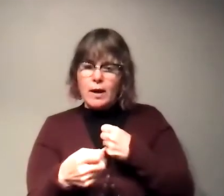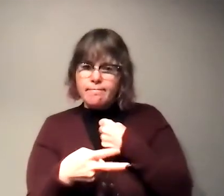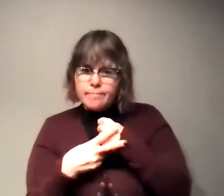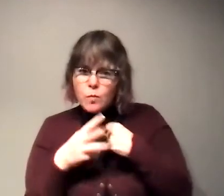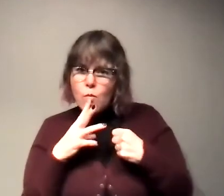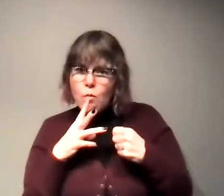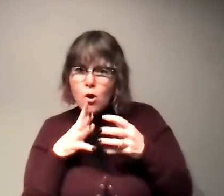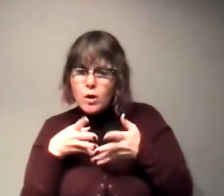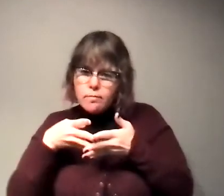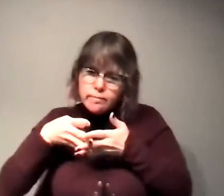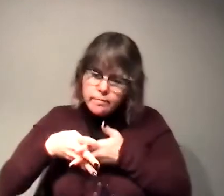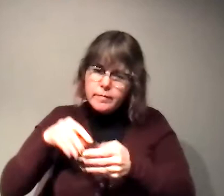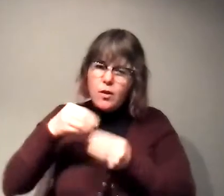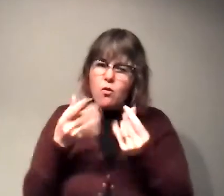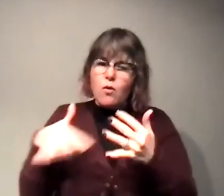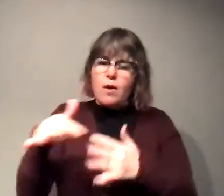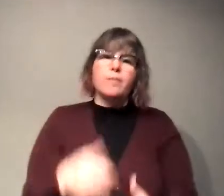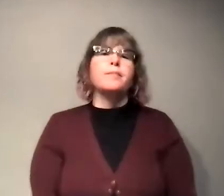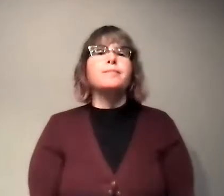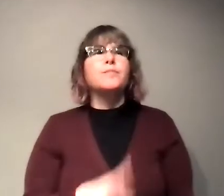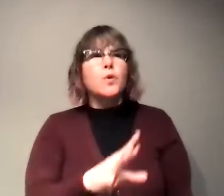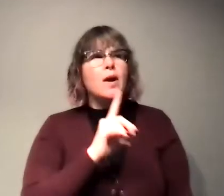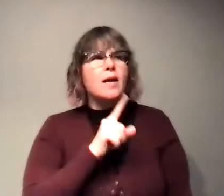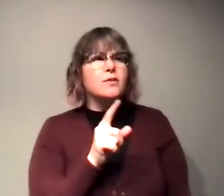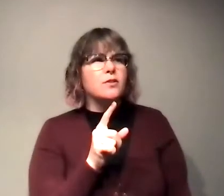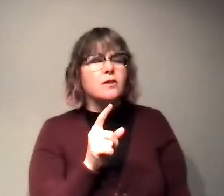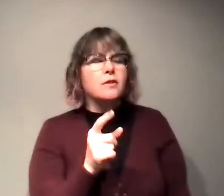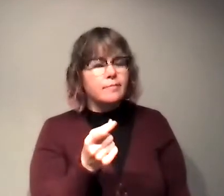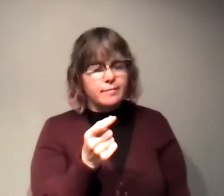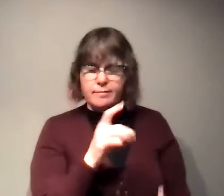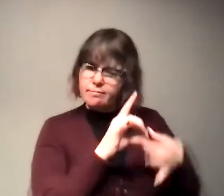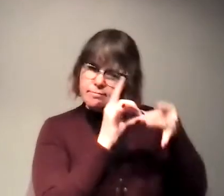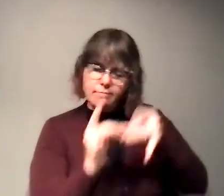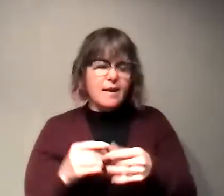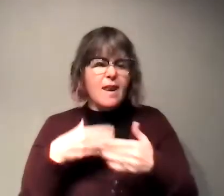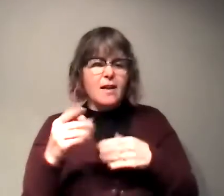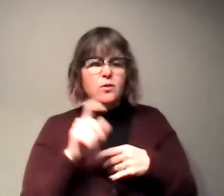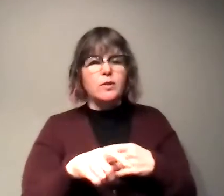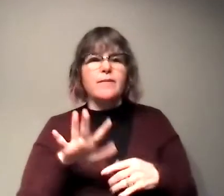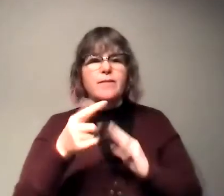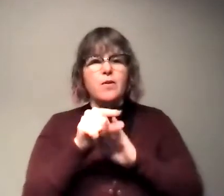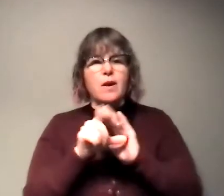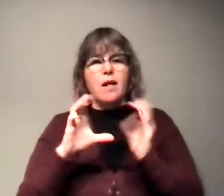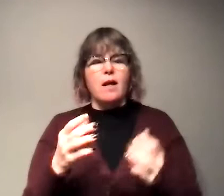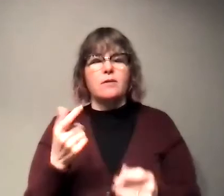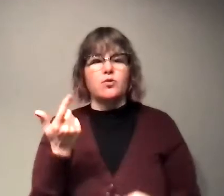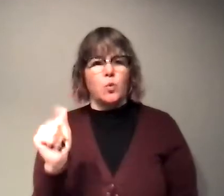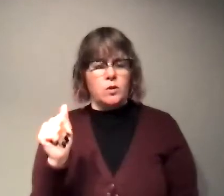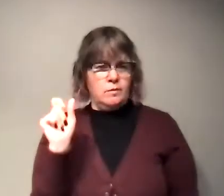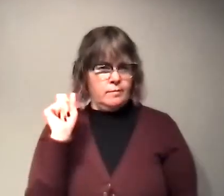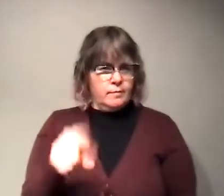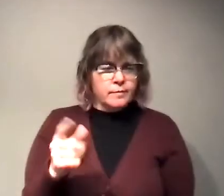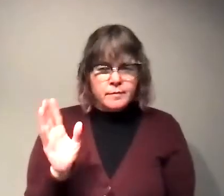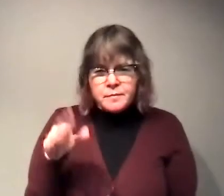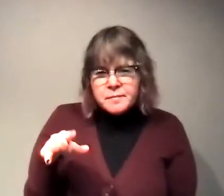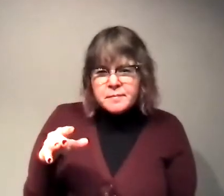ground. Awesome. So that your answer perfectly leads into our next question from a fifth grade class in Georgia. What